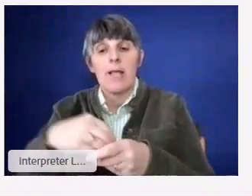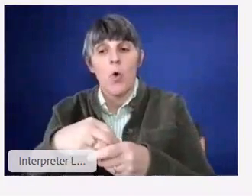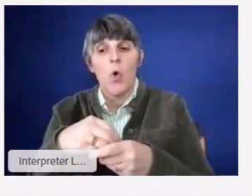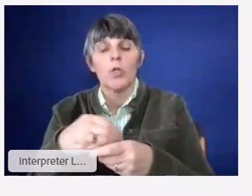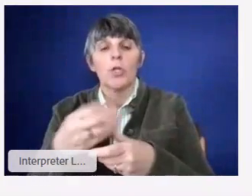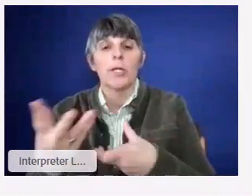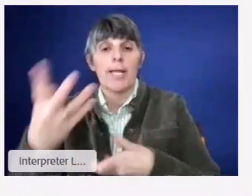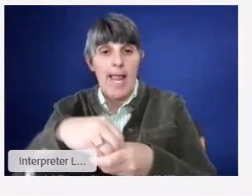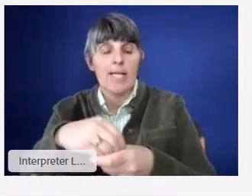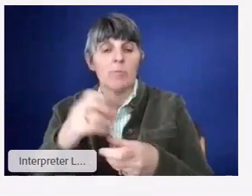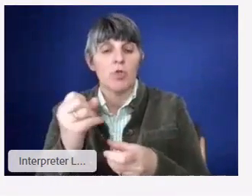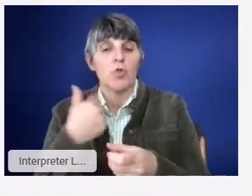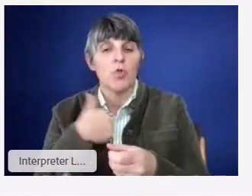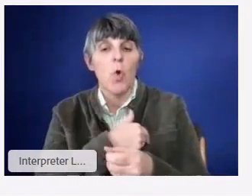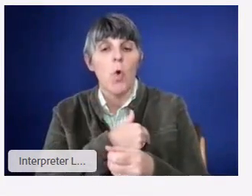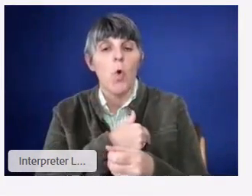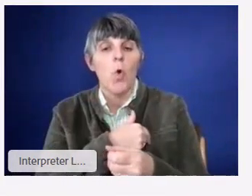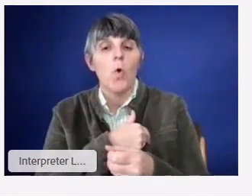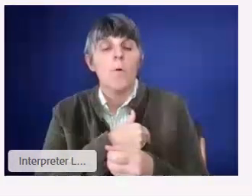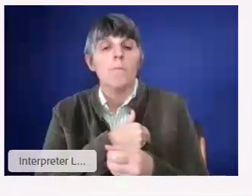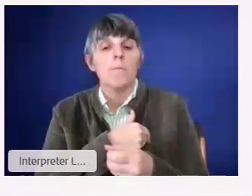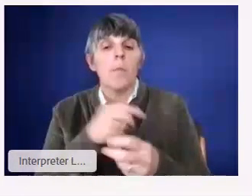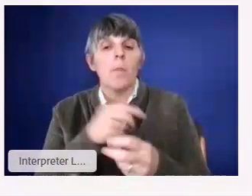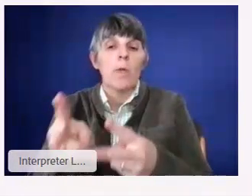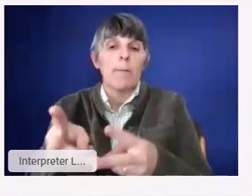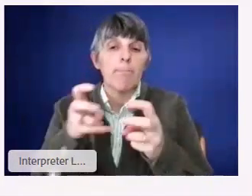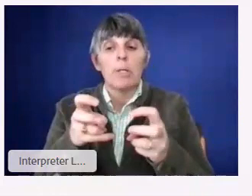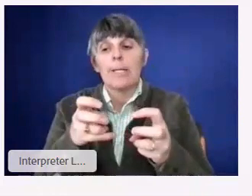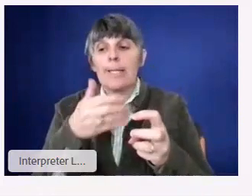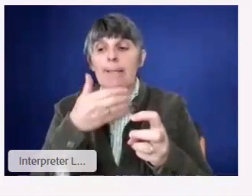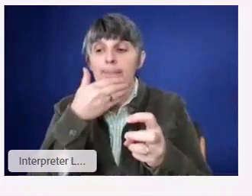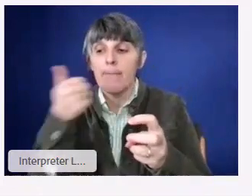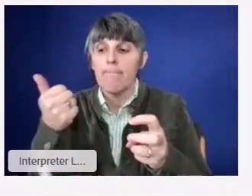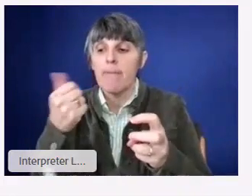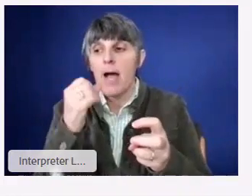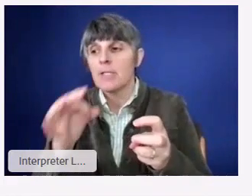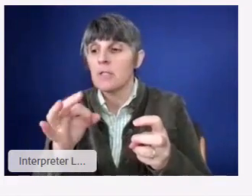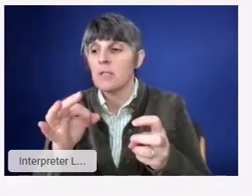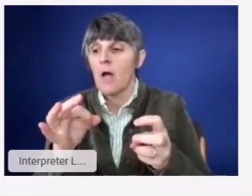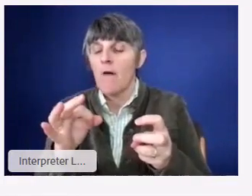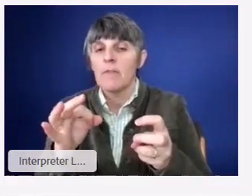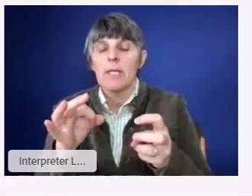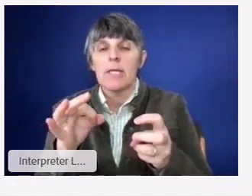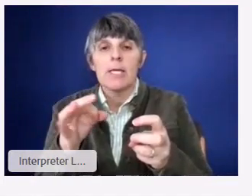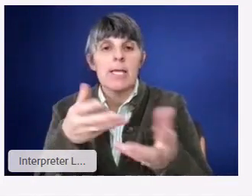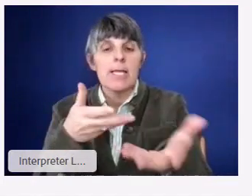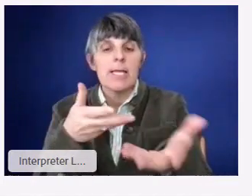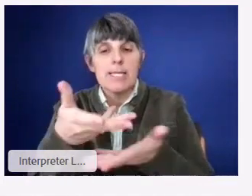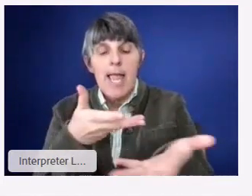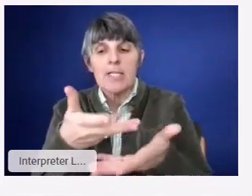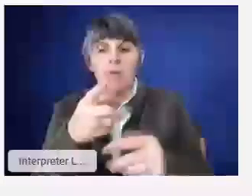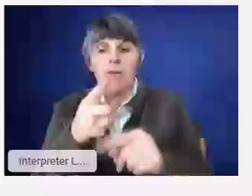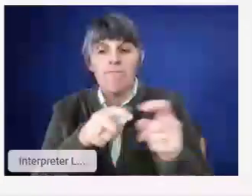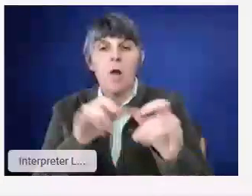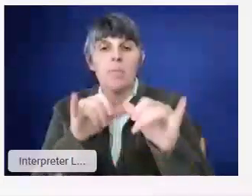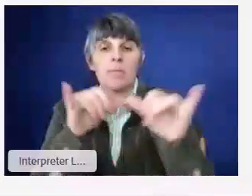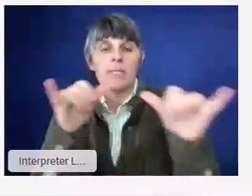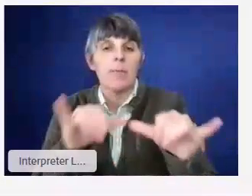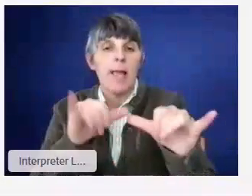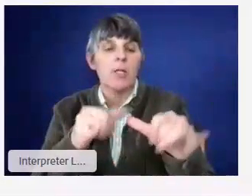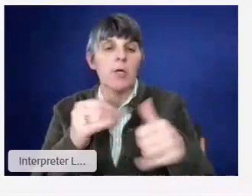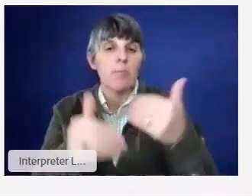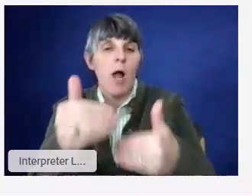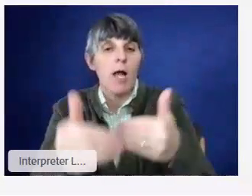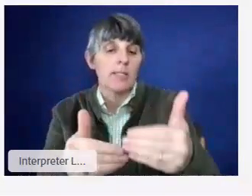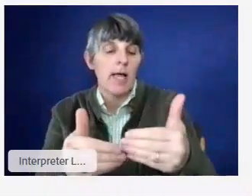engagement. So we pull in the best of the engagement from the system engineering process,